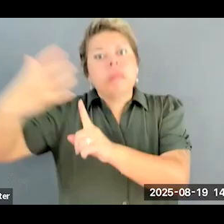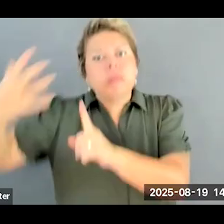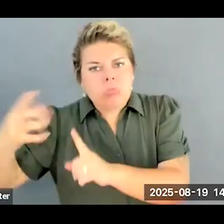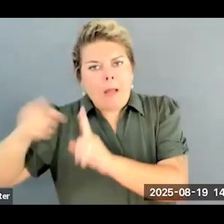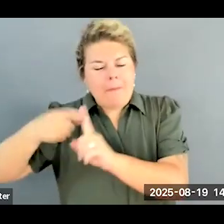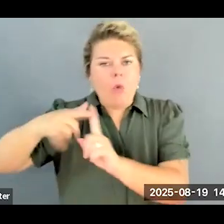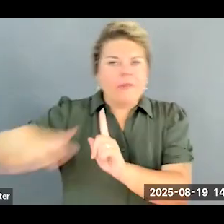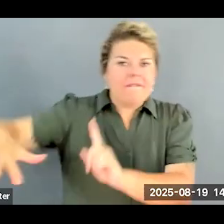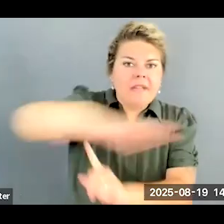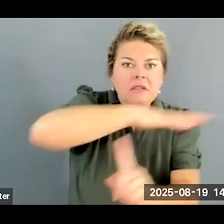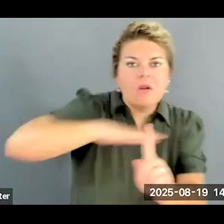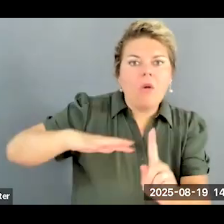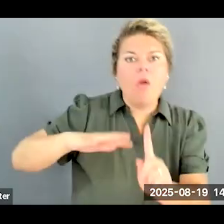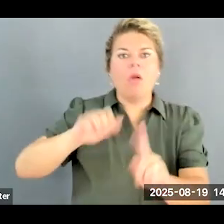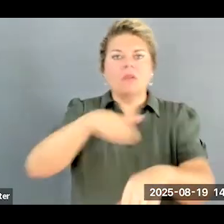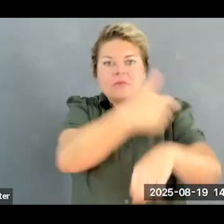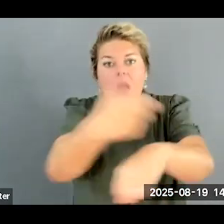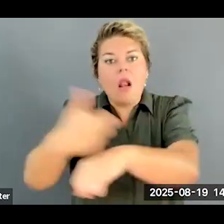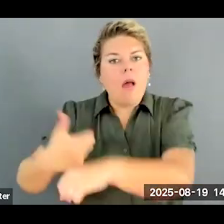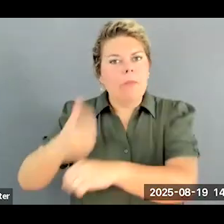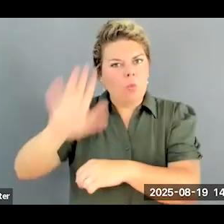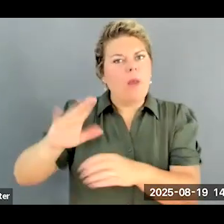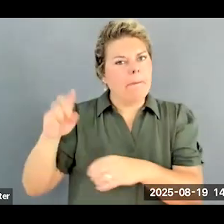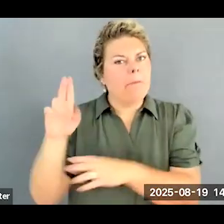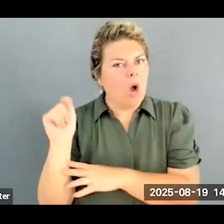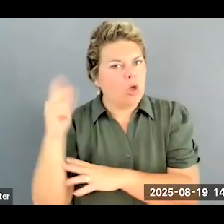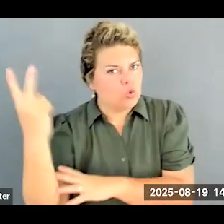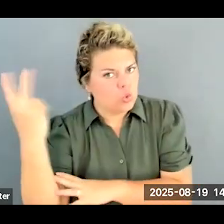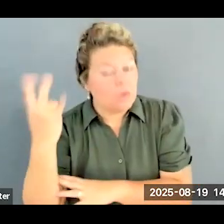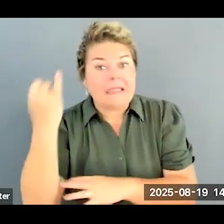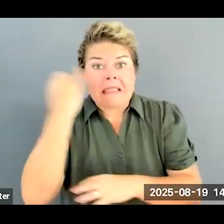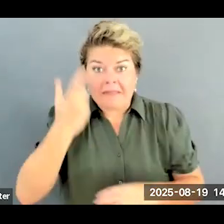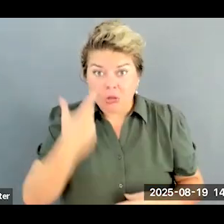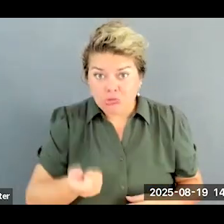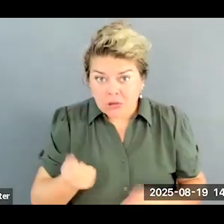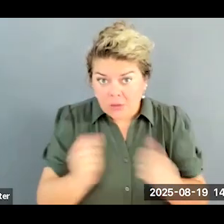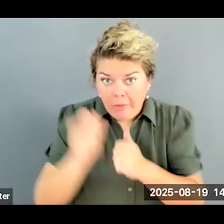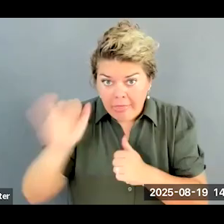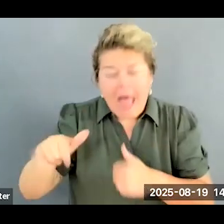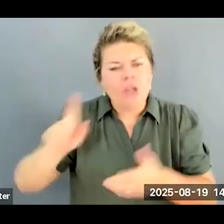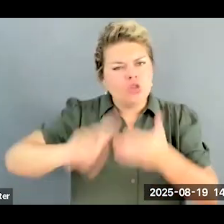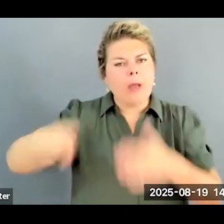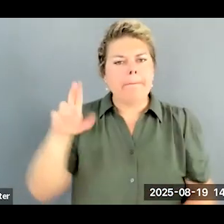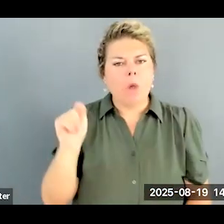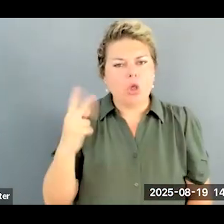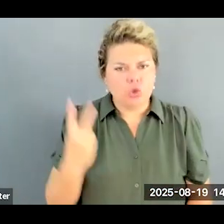and sensory environment. So please be sure to check that out if that is an area you're interested in.